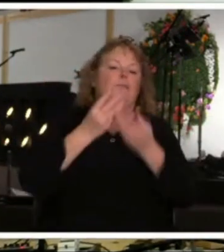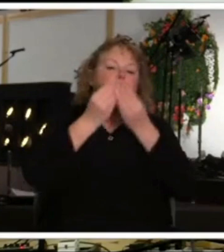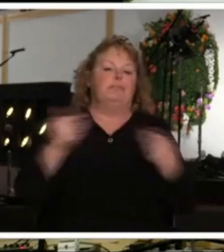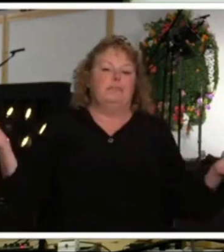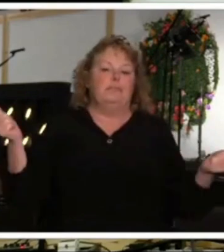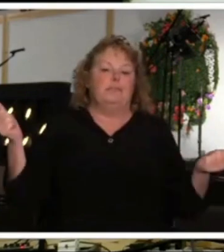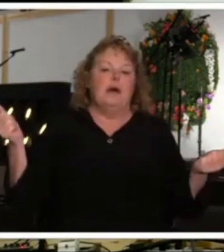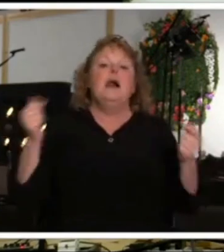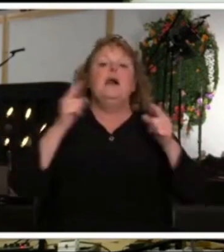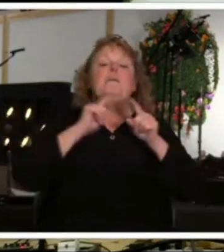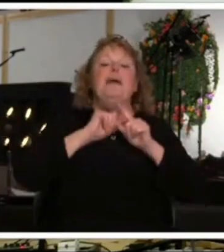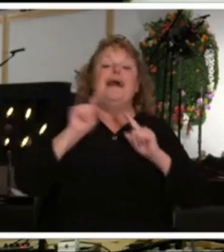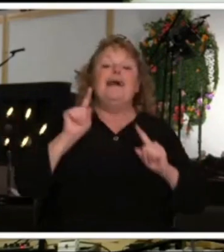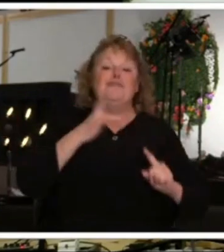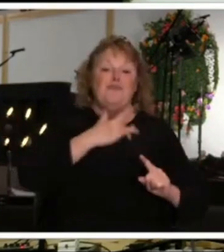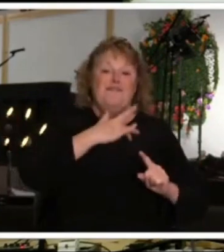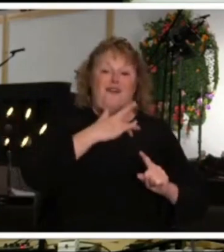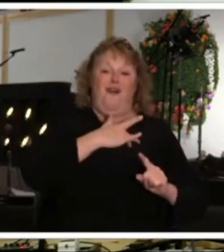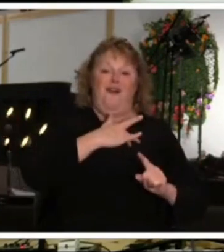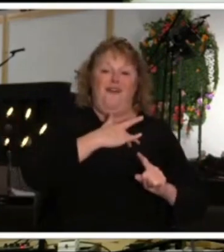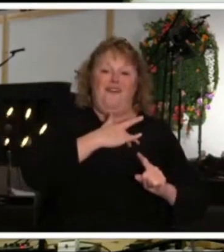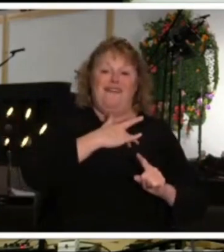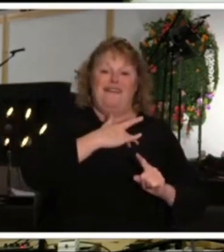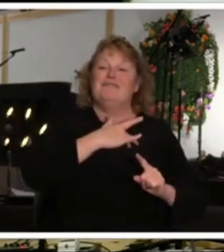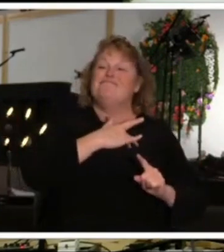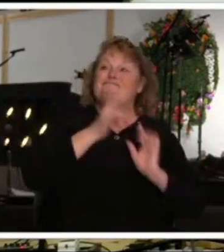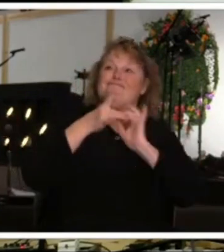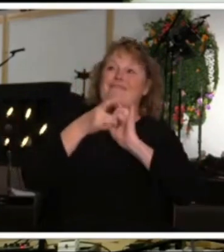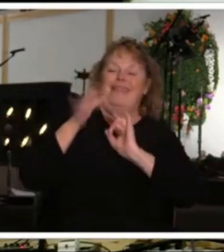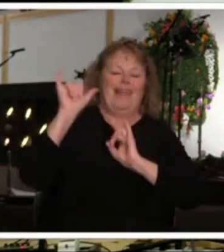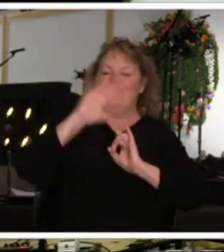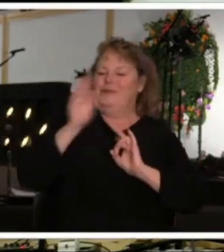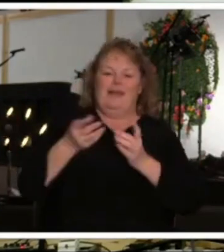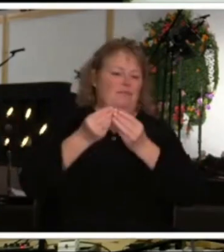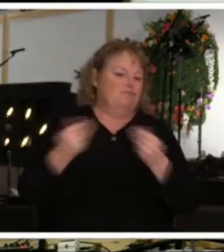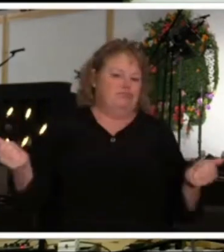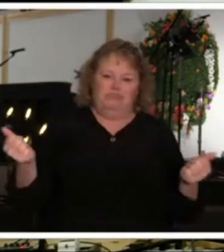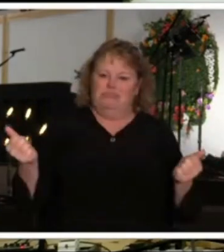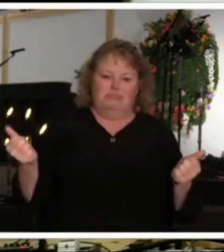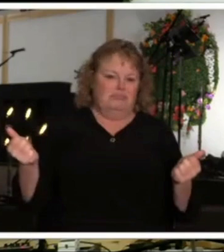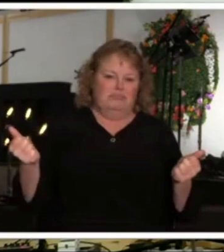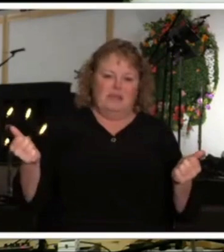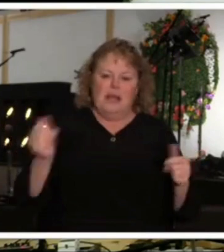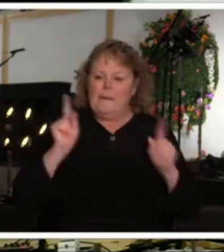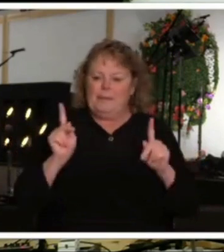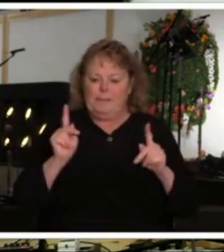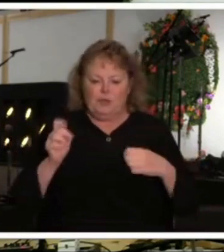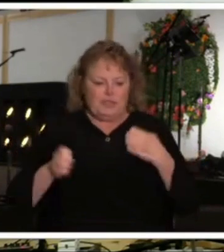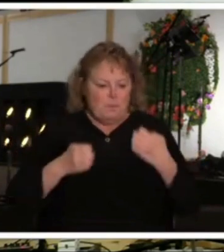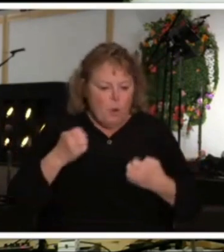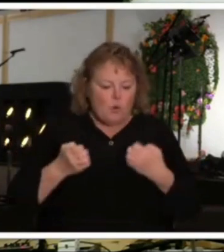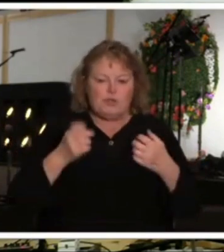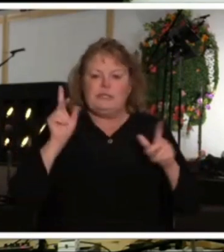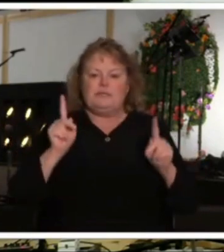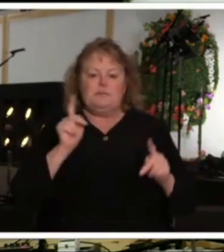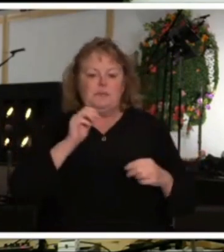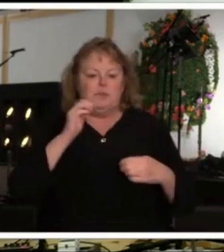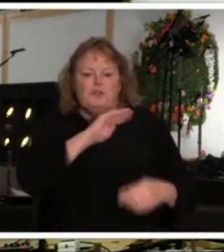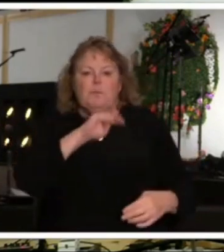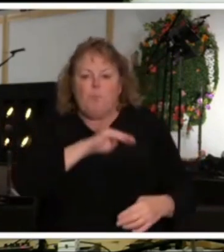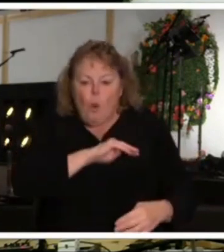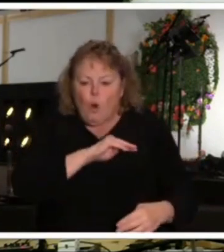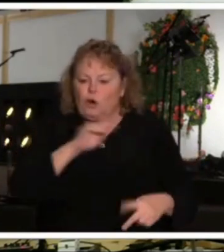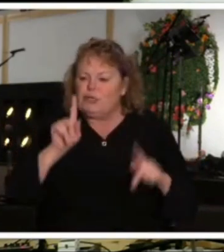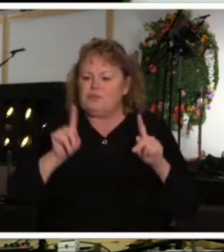heart signifies the inner person, encompassing emotions, intentions, and moral character.